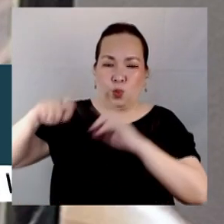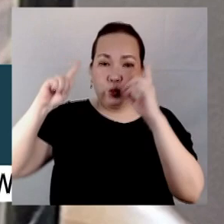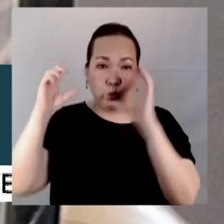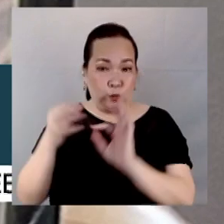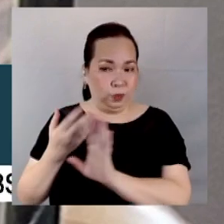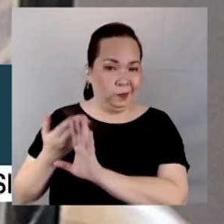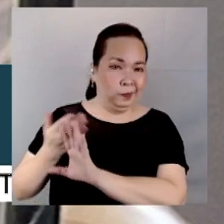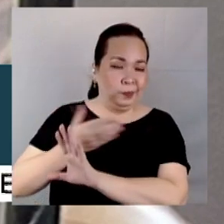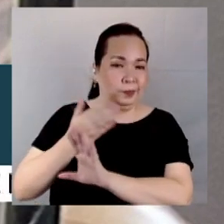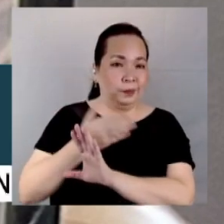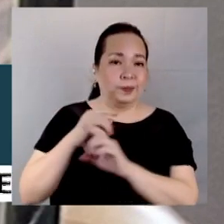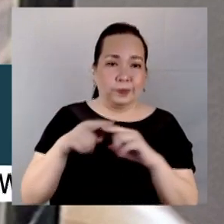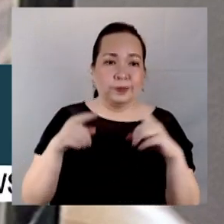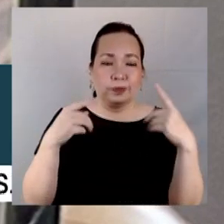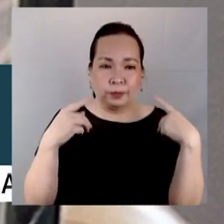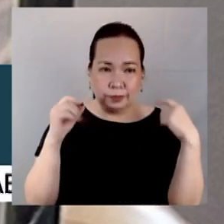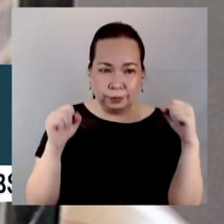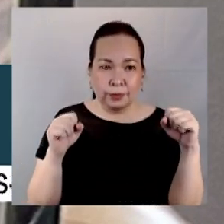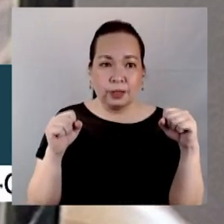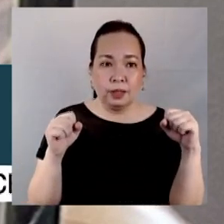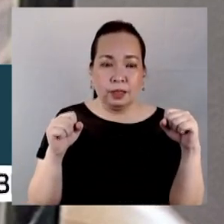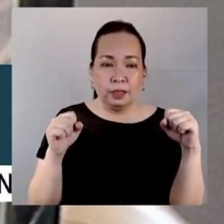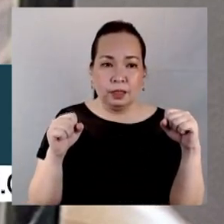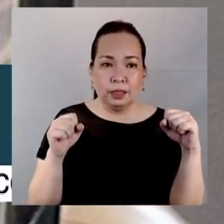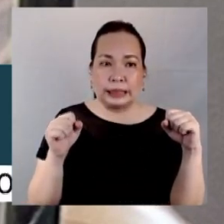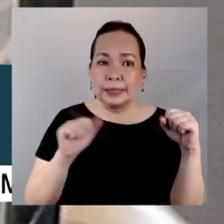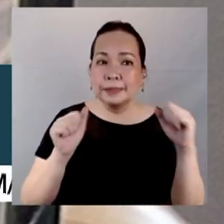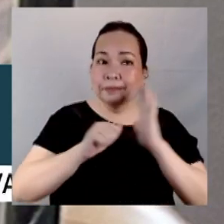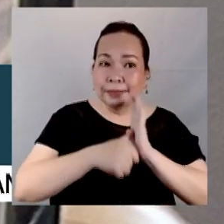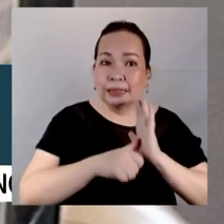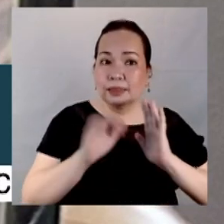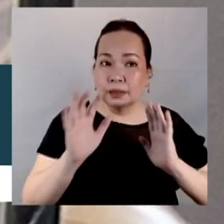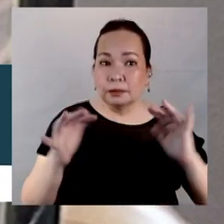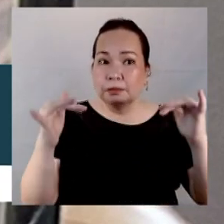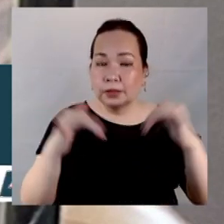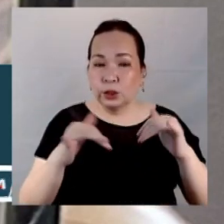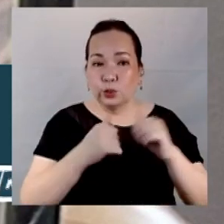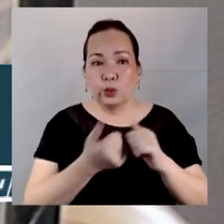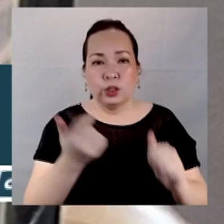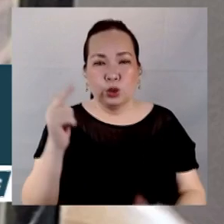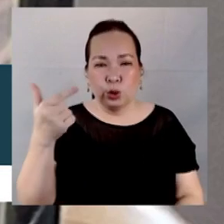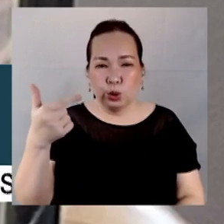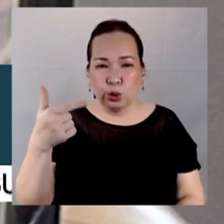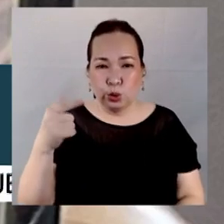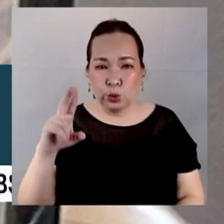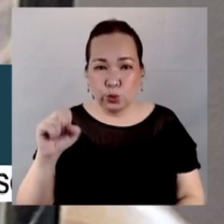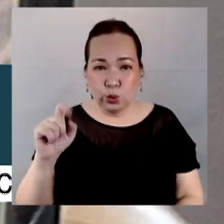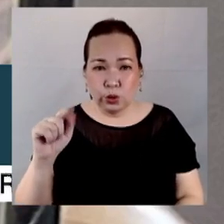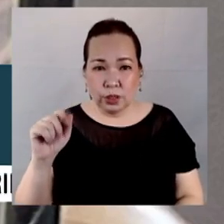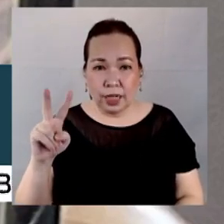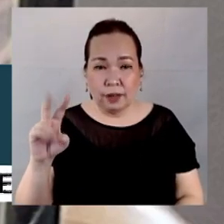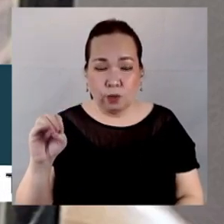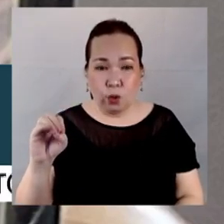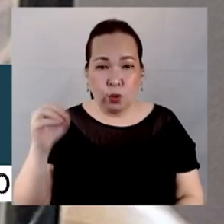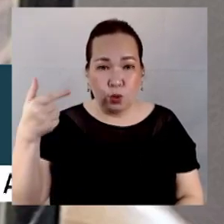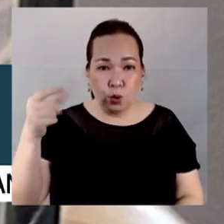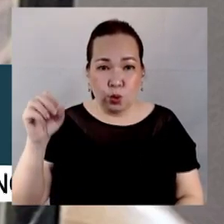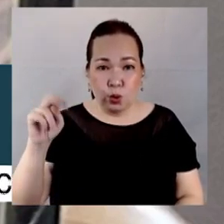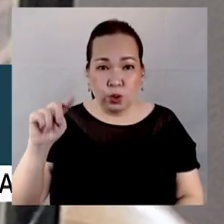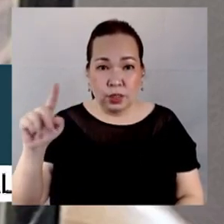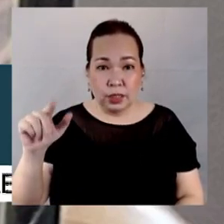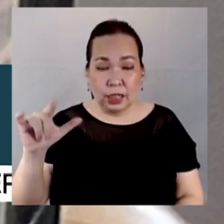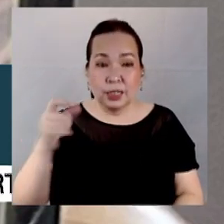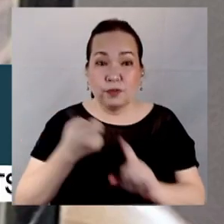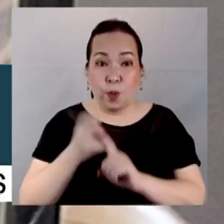mentioned partly in his meeting with Gustavo Gonzalez, with Gonzalez saying that the